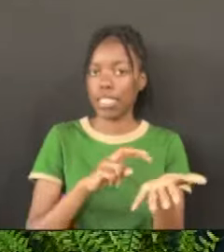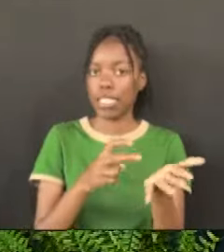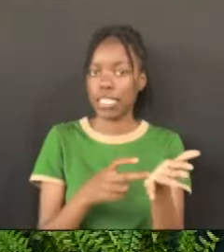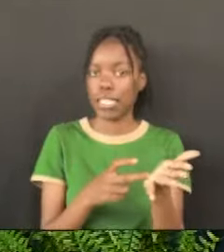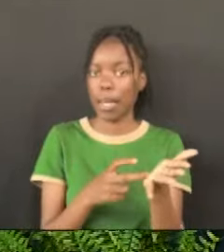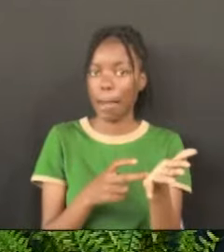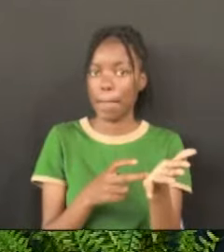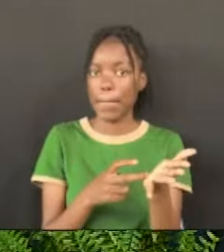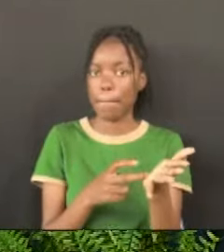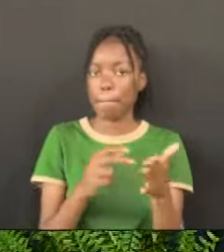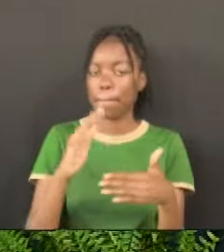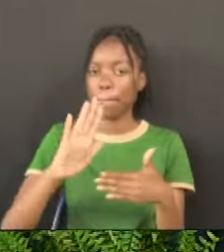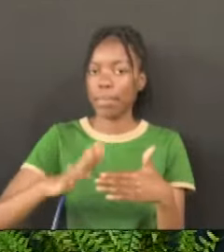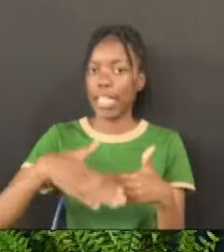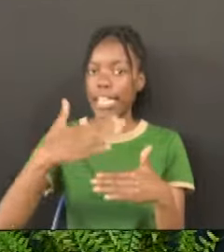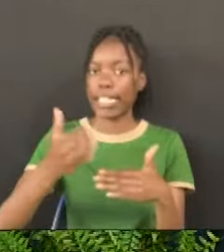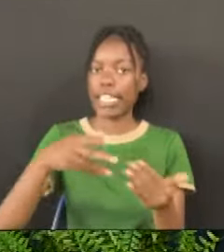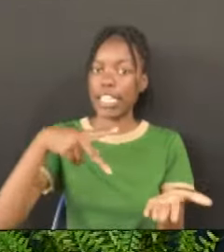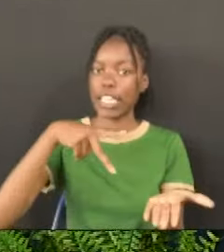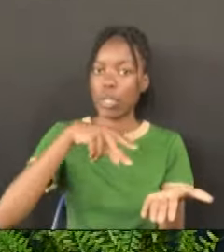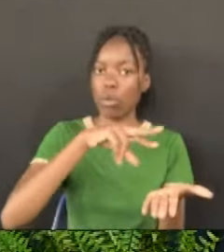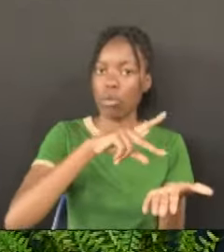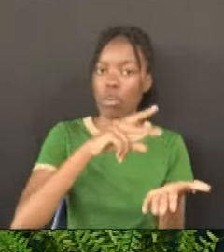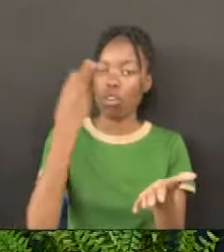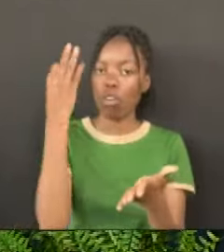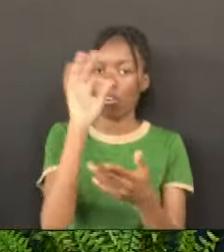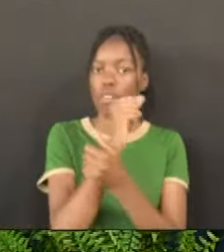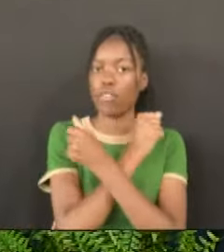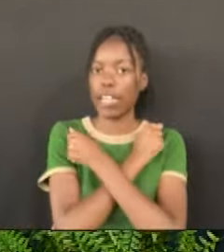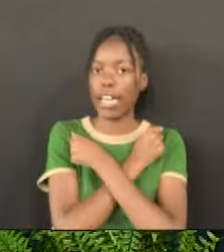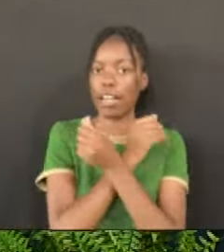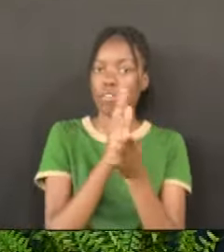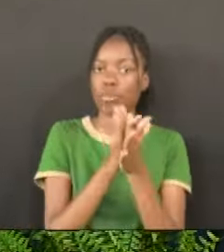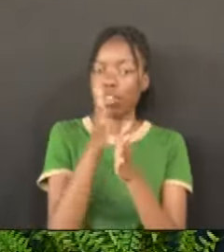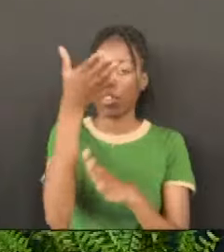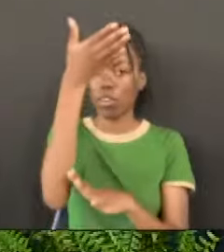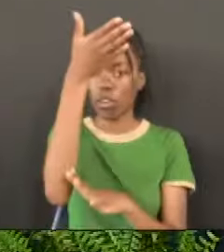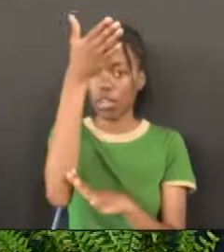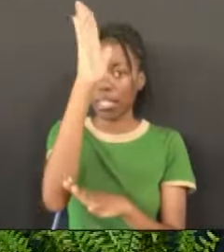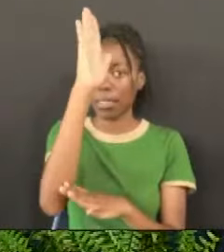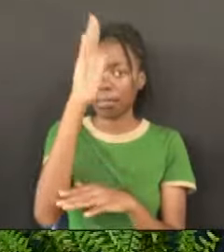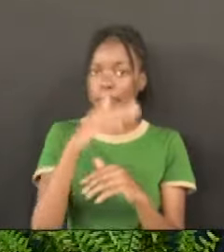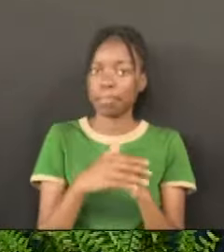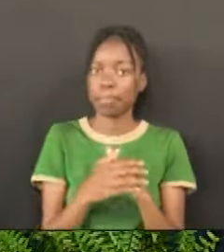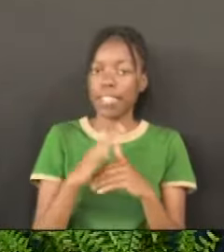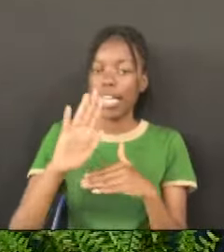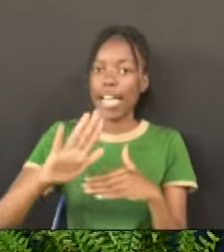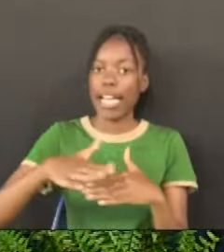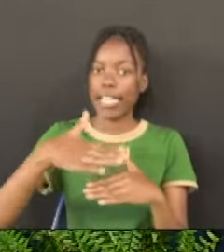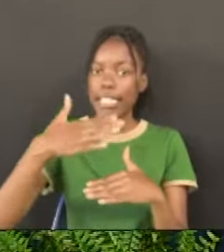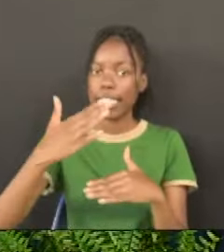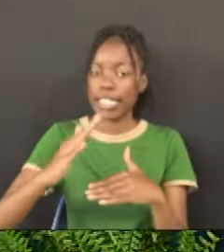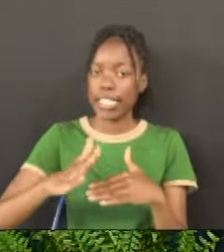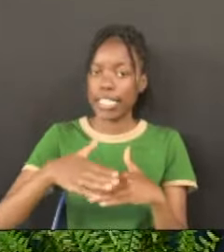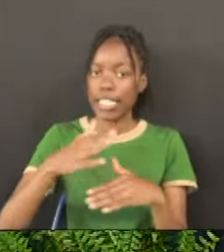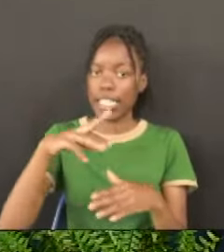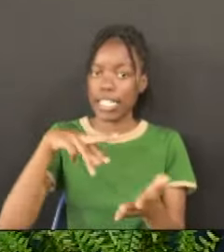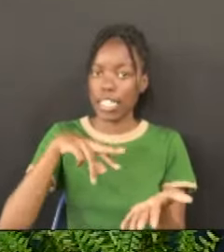a daily walk of love with God, a daily walk of trust with my